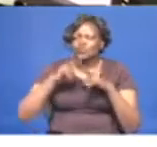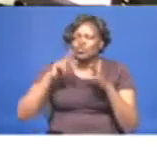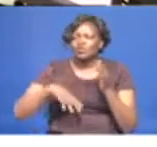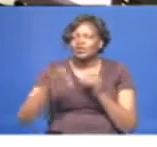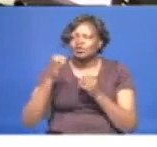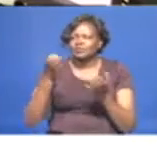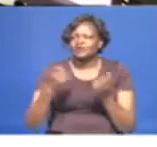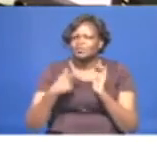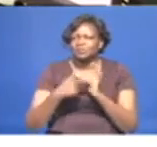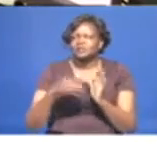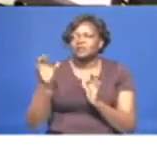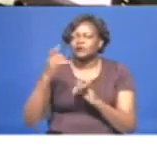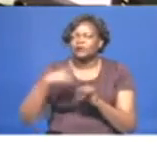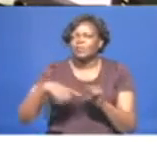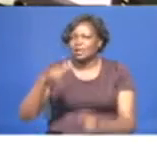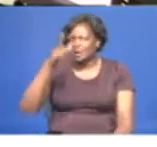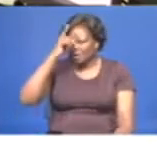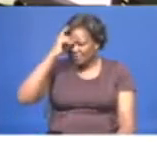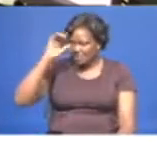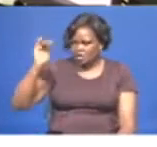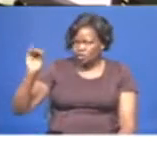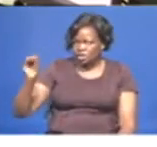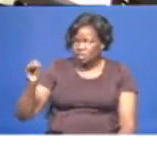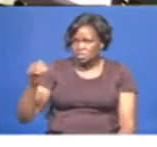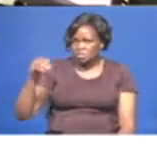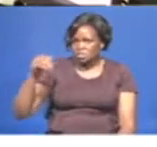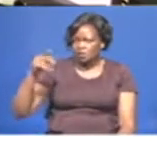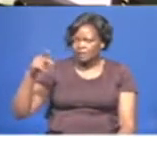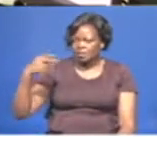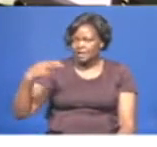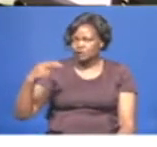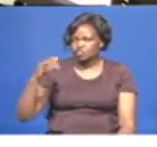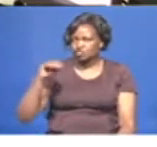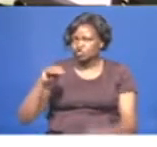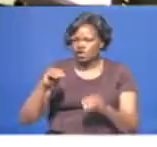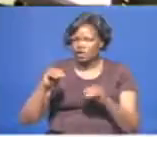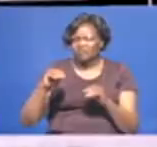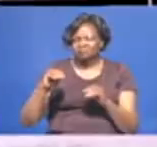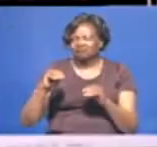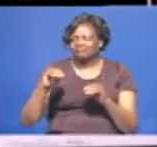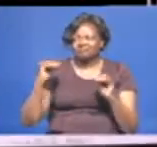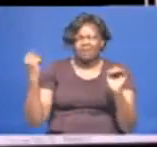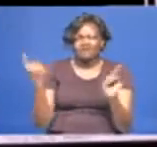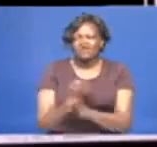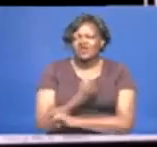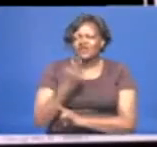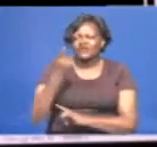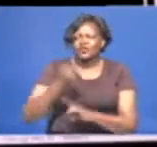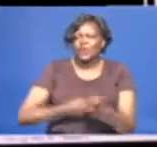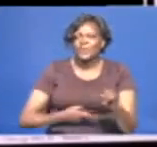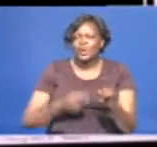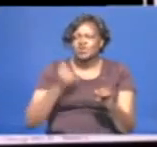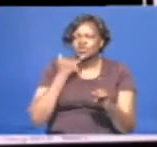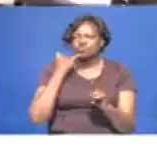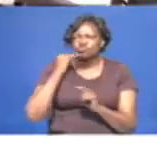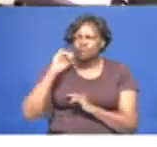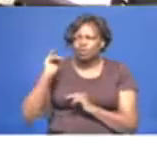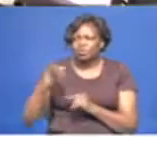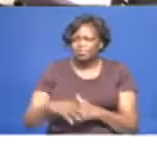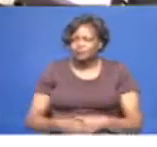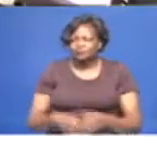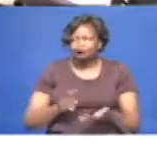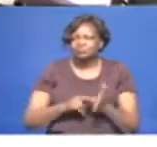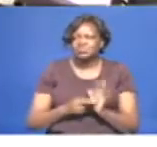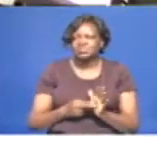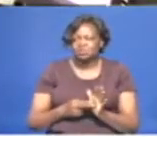example, from like Laikipia County, the pH soil for Laikipia County is not the same as the one in Nakuru County. So we create the